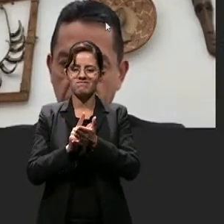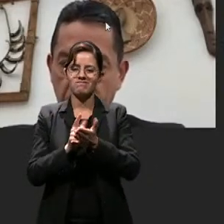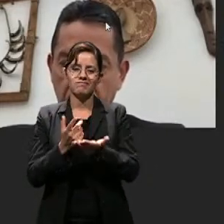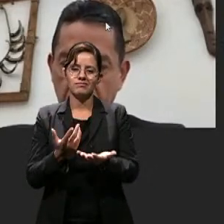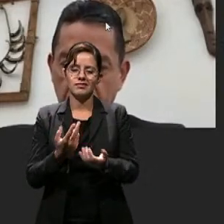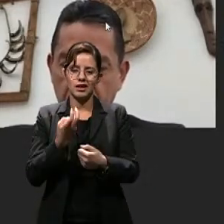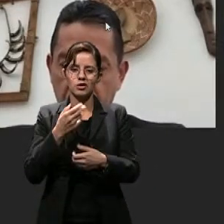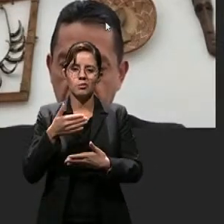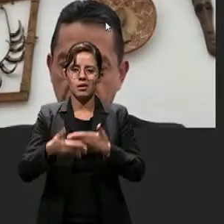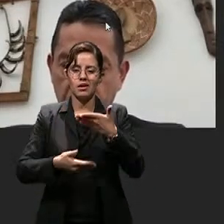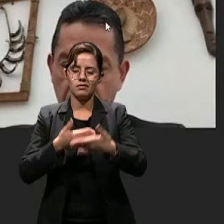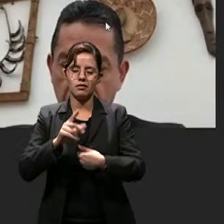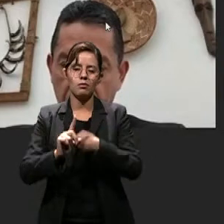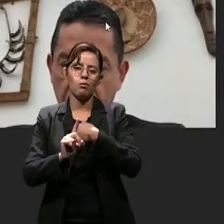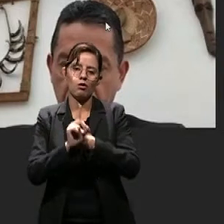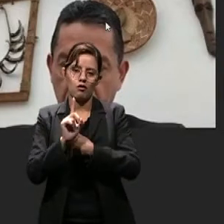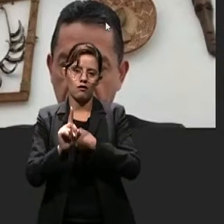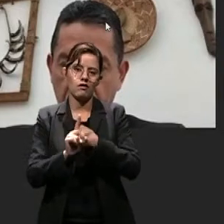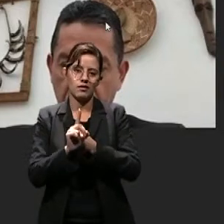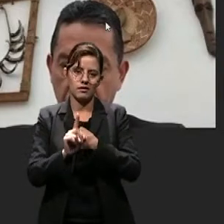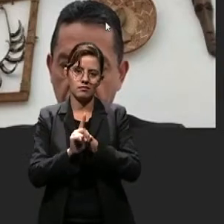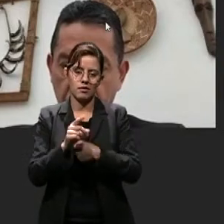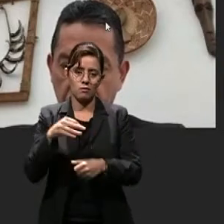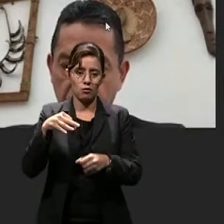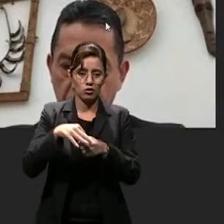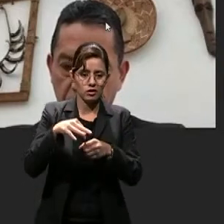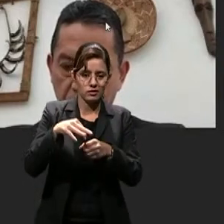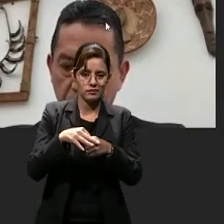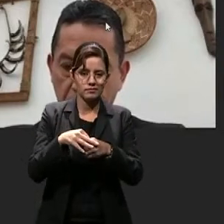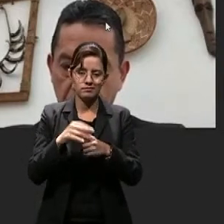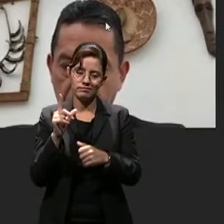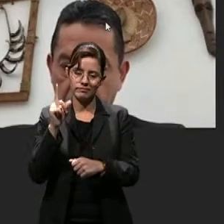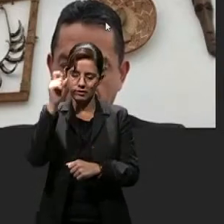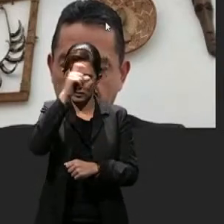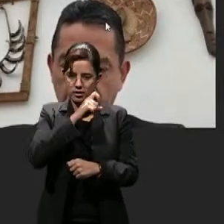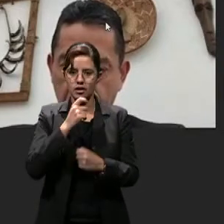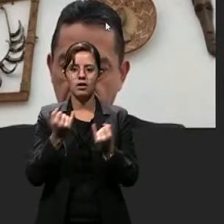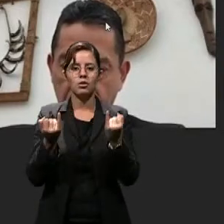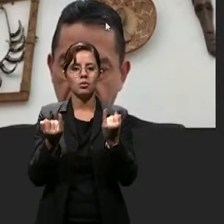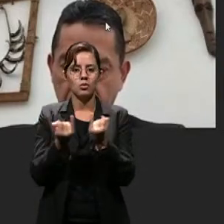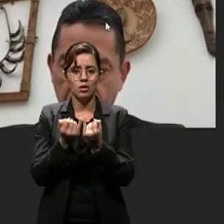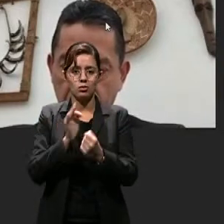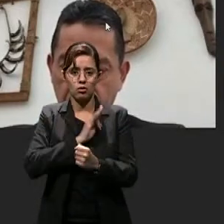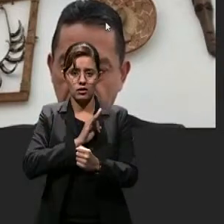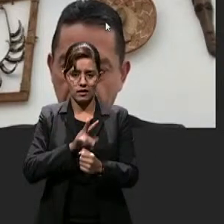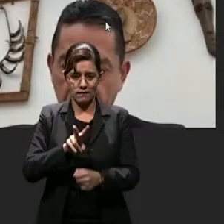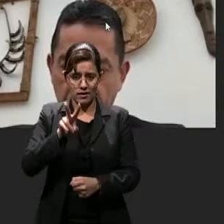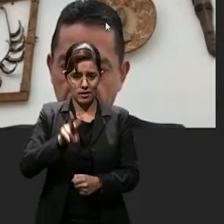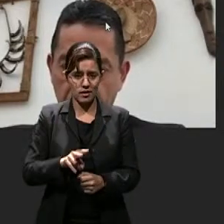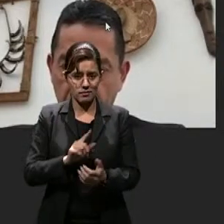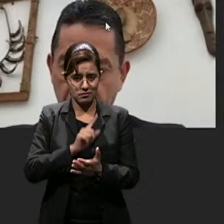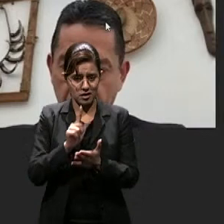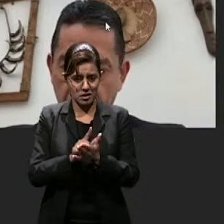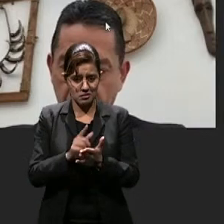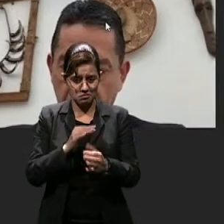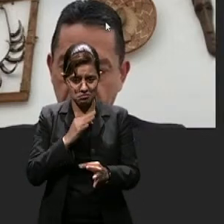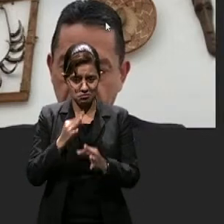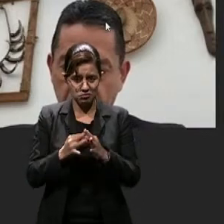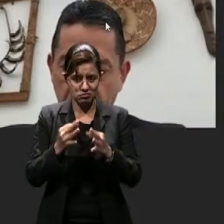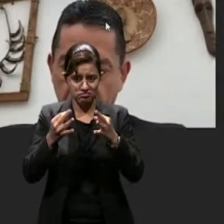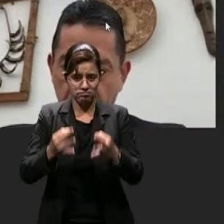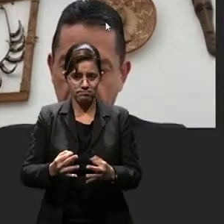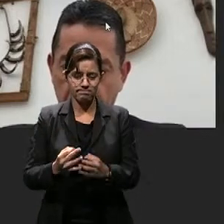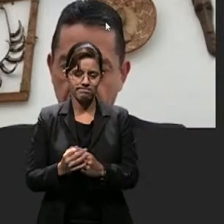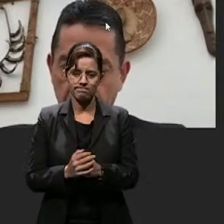bids, proposals that will then cause problems in elections, and to have a legitimate